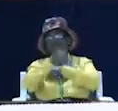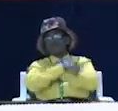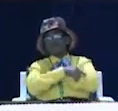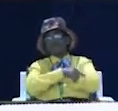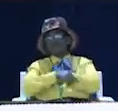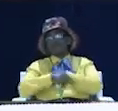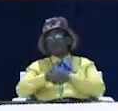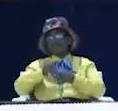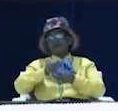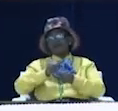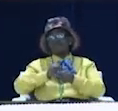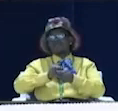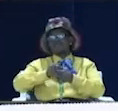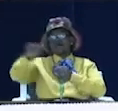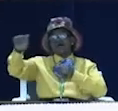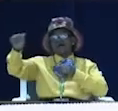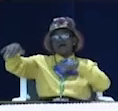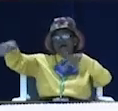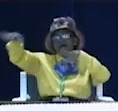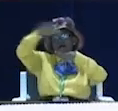above the cloud.